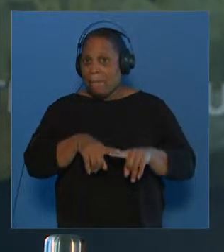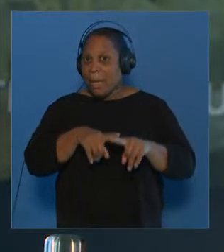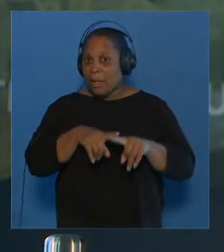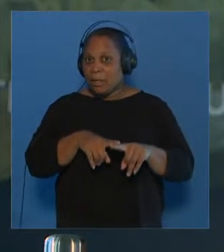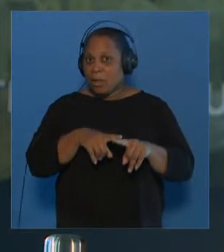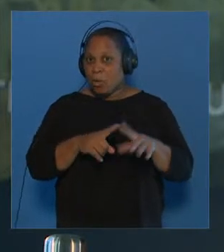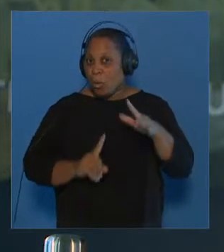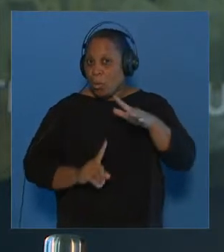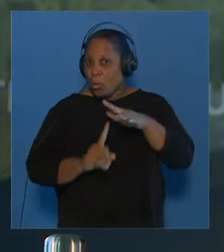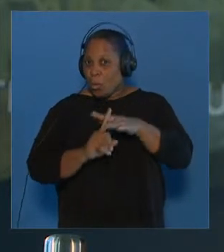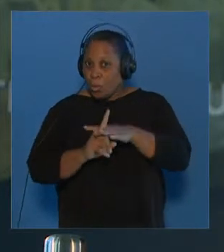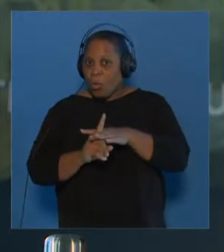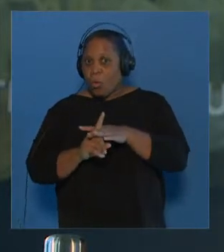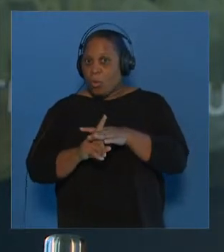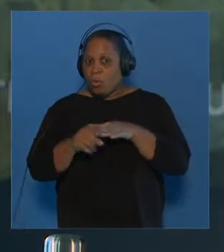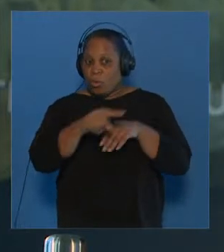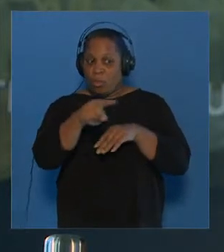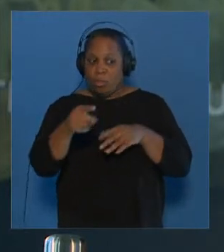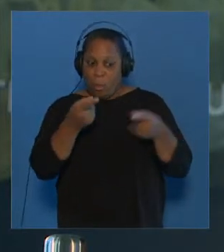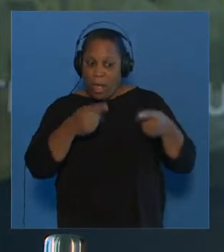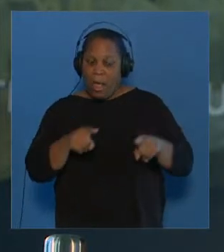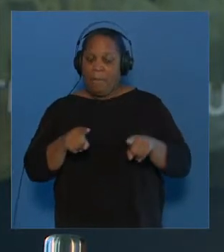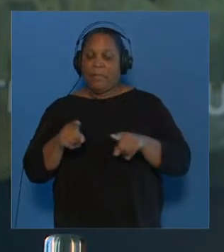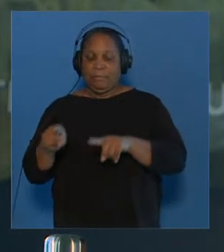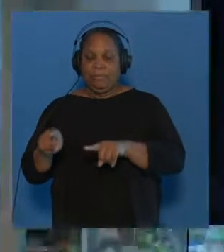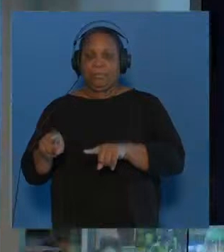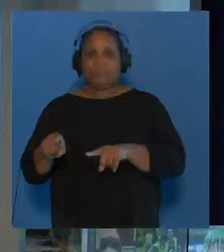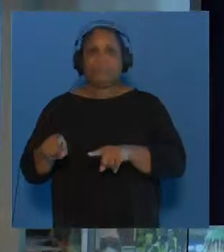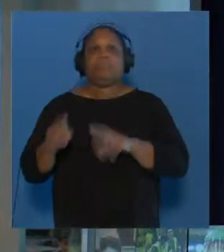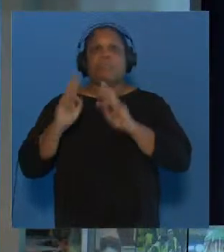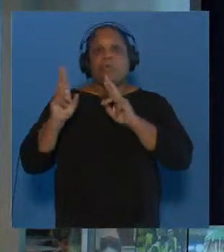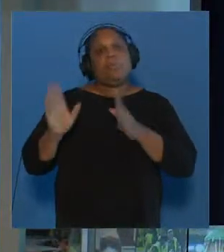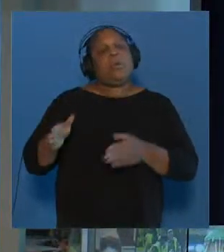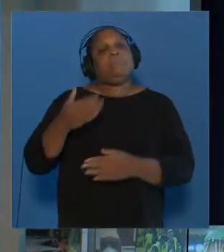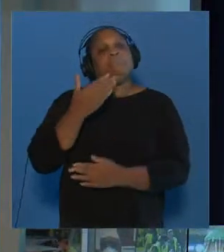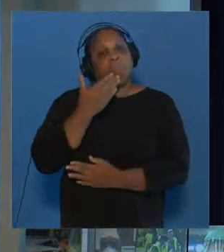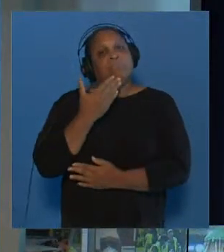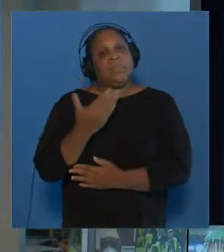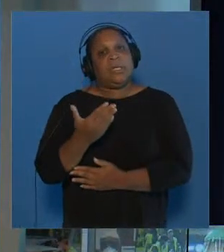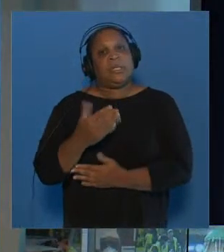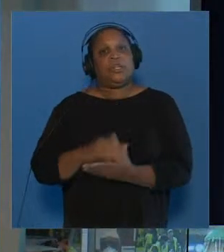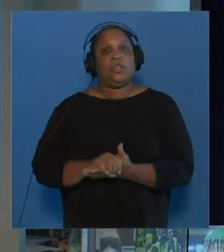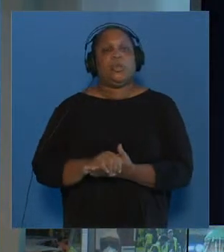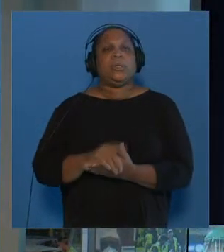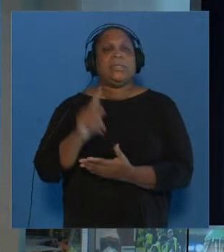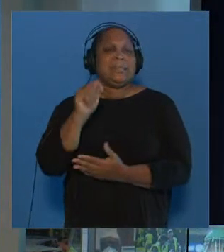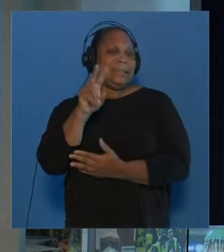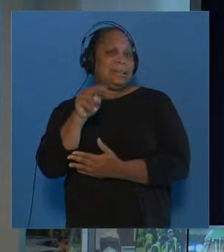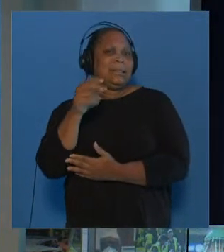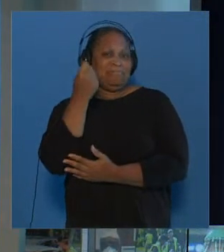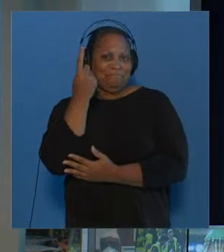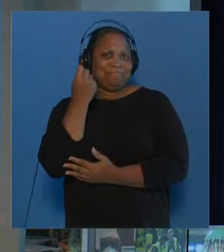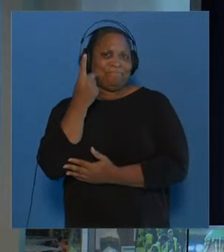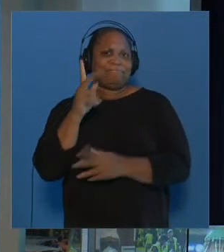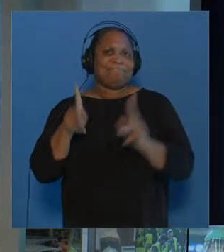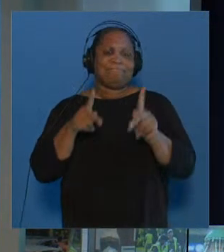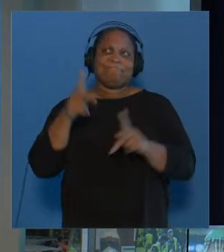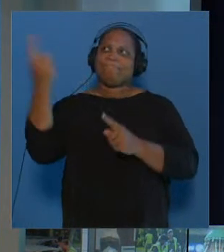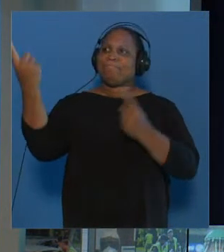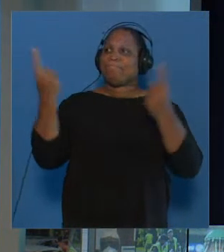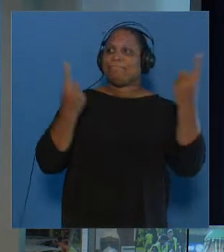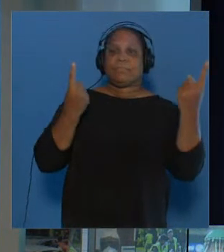is revealed, if anything, following those events. Thank you. Thank you. TNN understands that the persons arriving